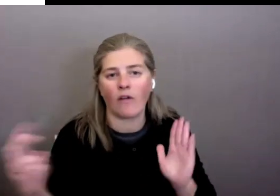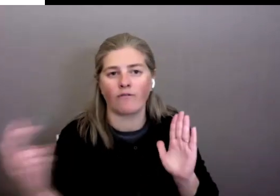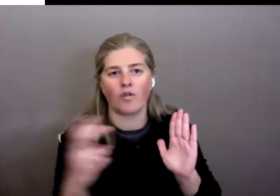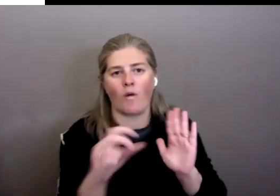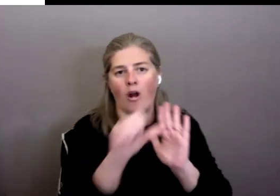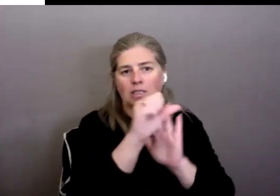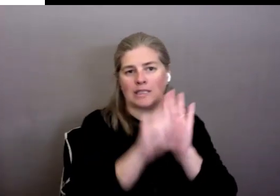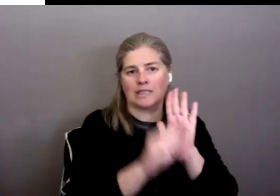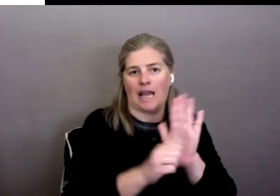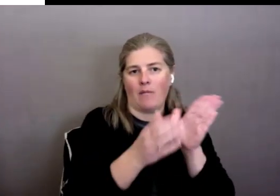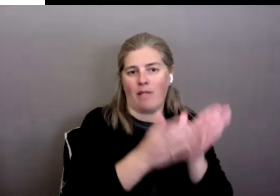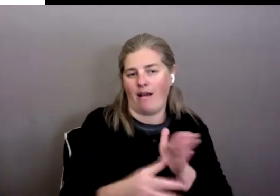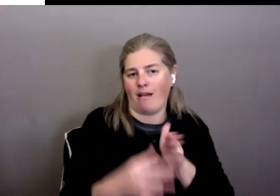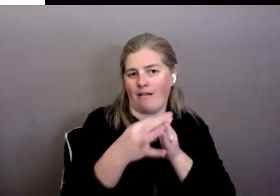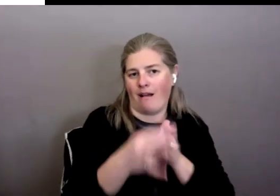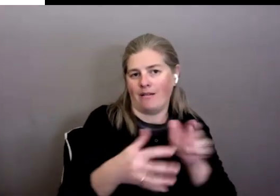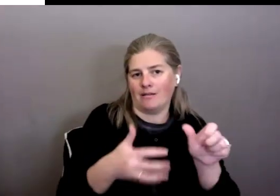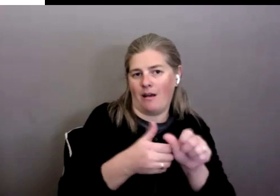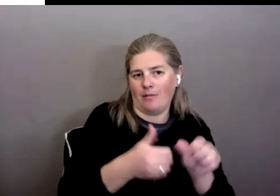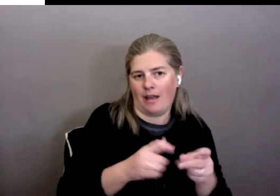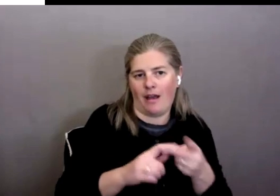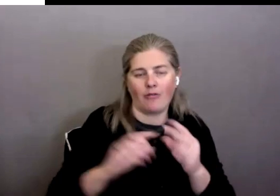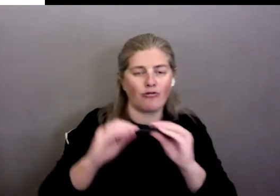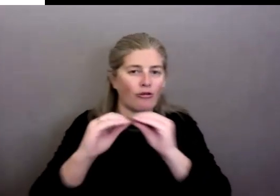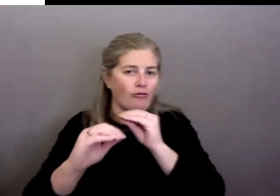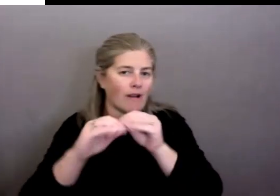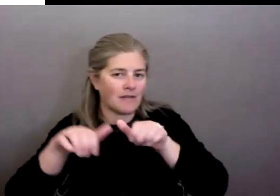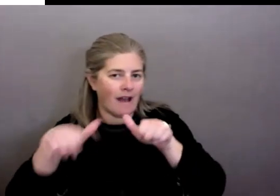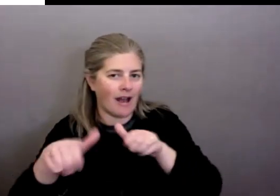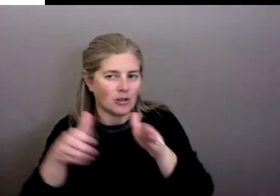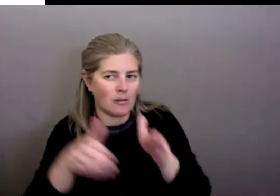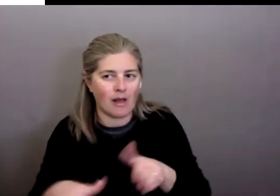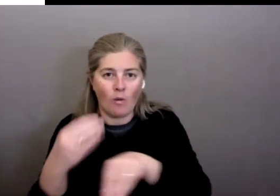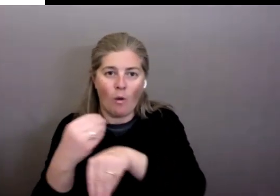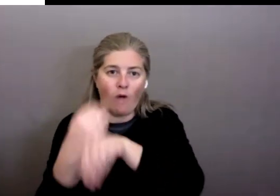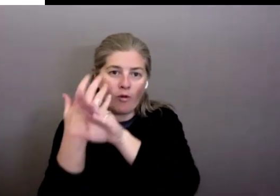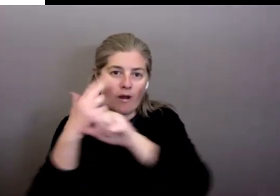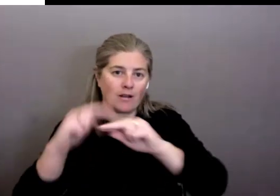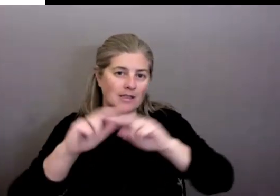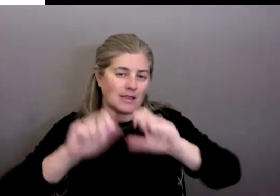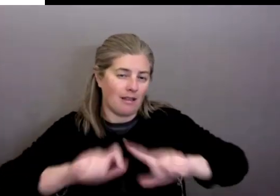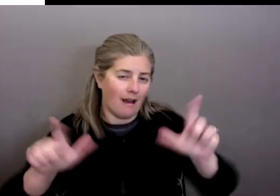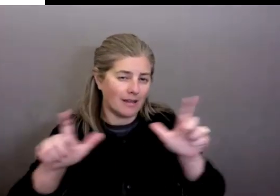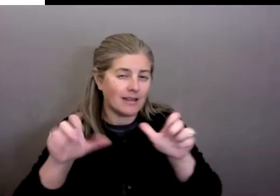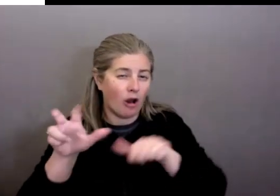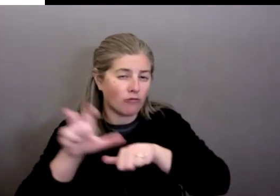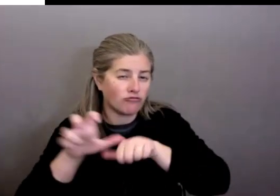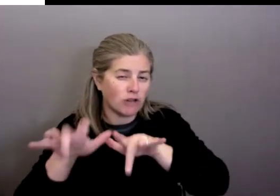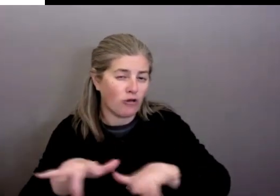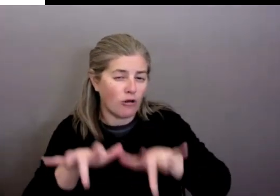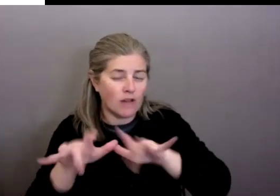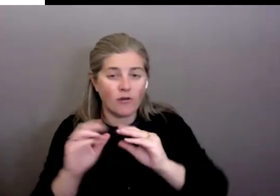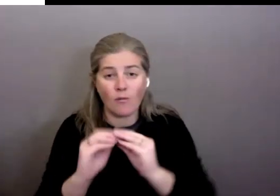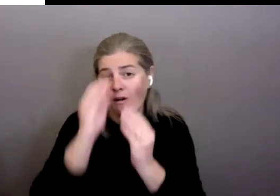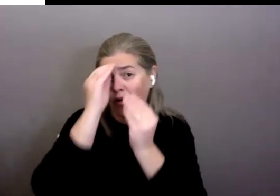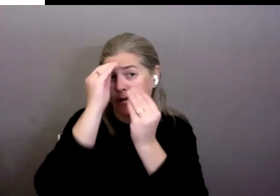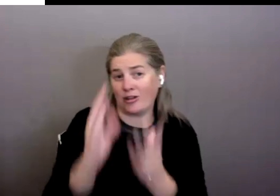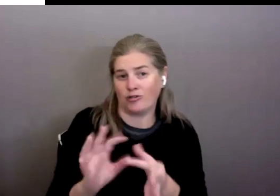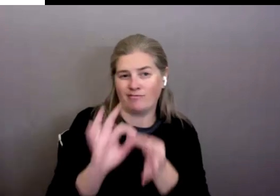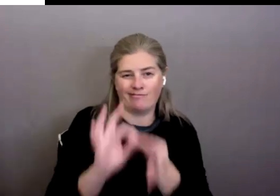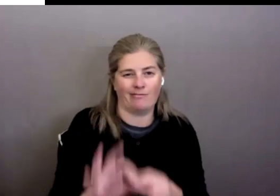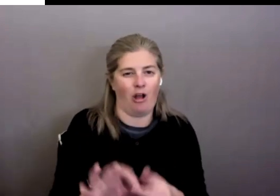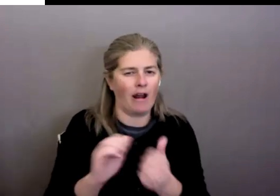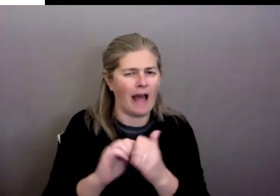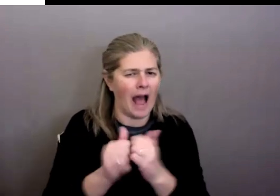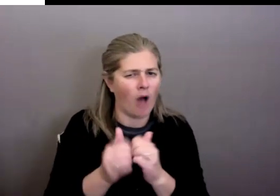guidance update and corrective action plan overview webinar slide deck and recording for more information on the